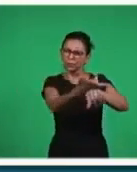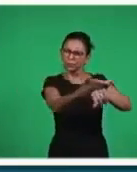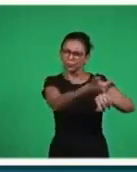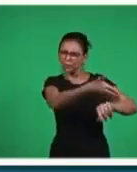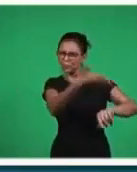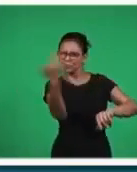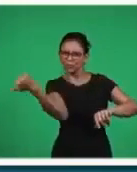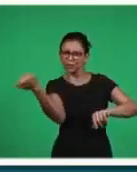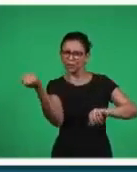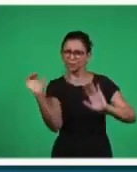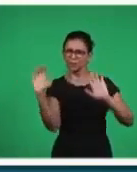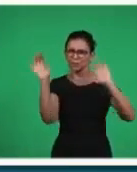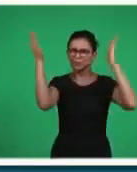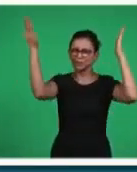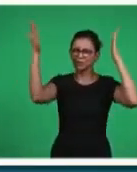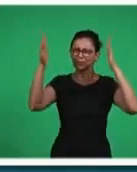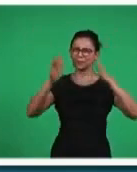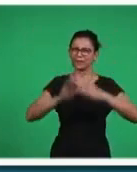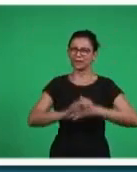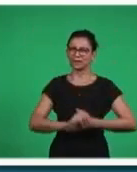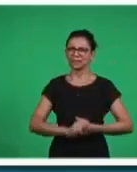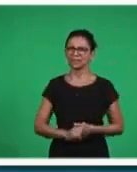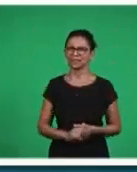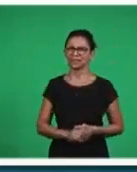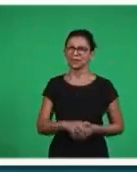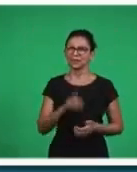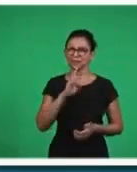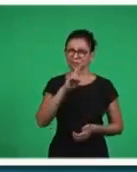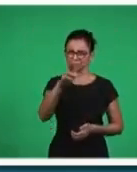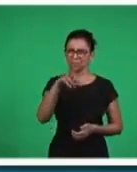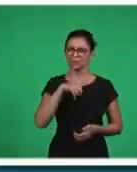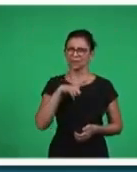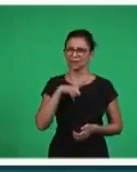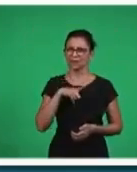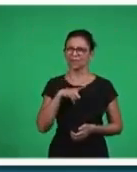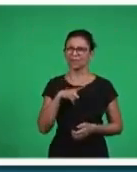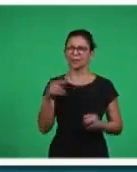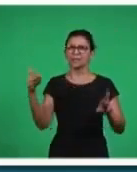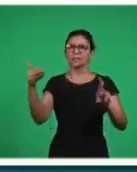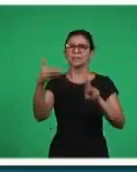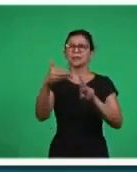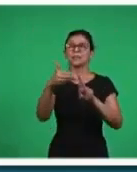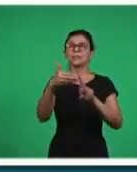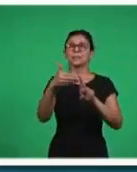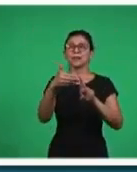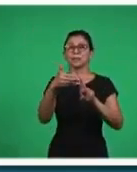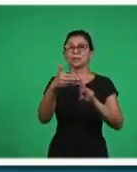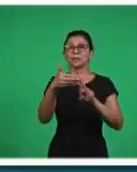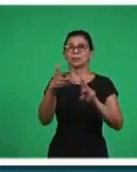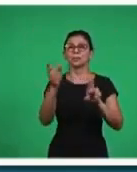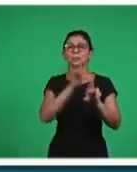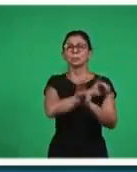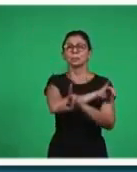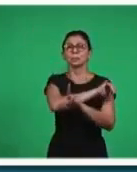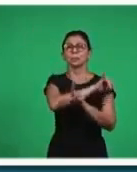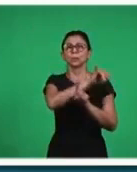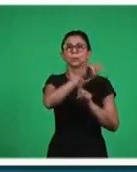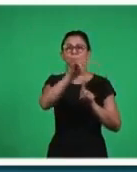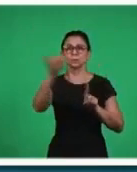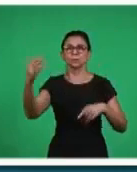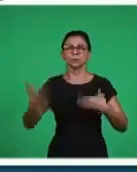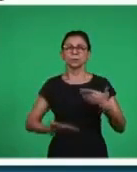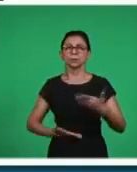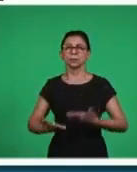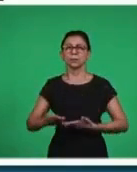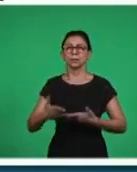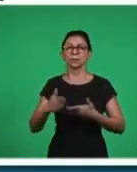guests to join the feast. So let's go to the verse. To whom is referred prophetically the servant that